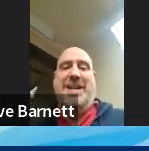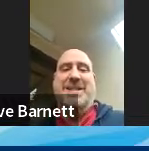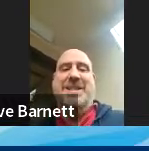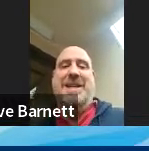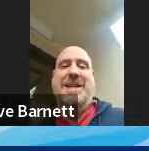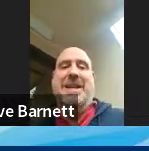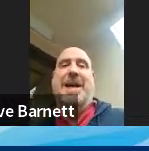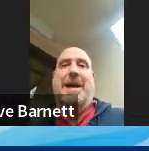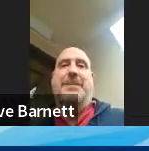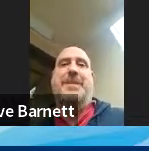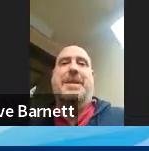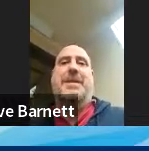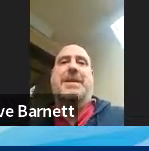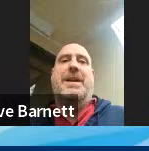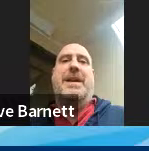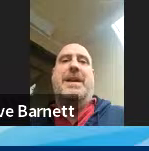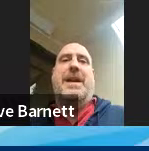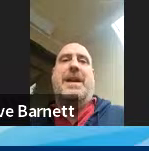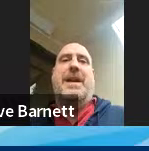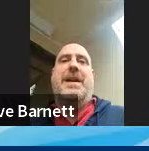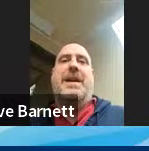it, but I think it is.